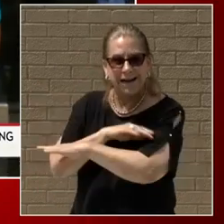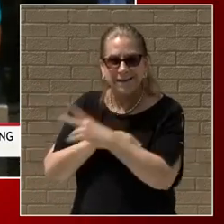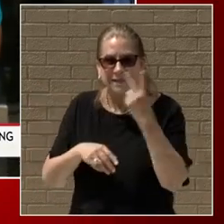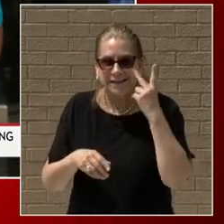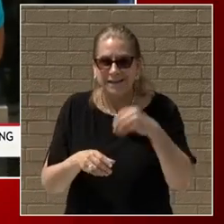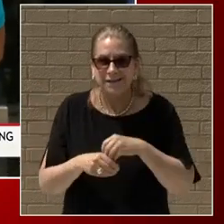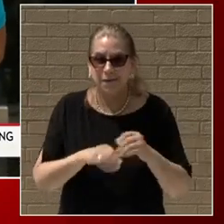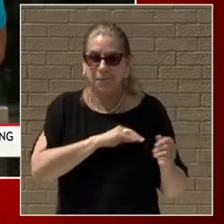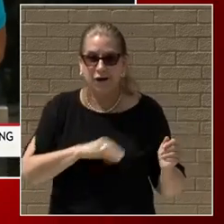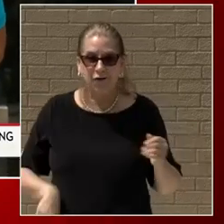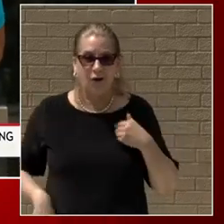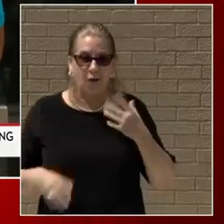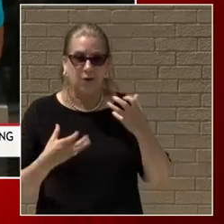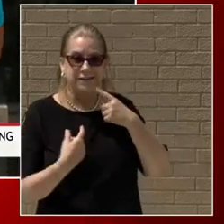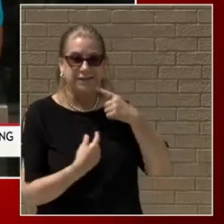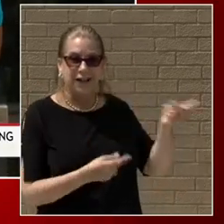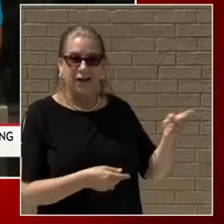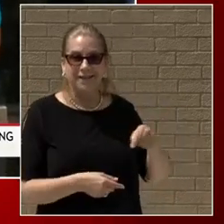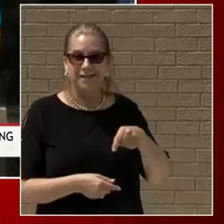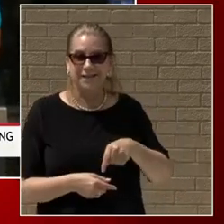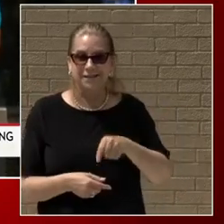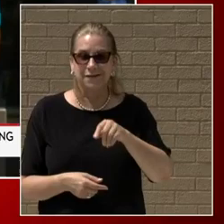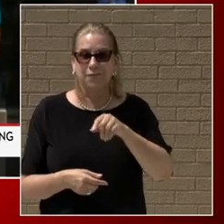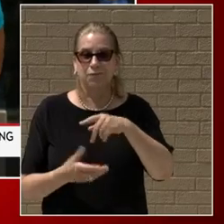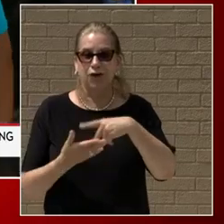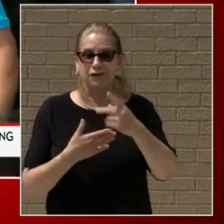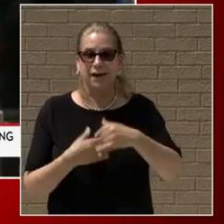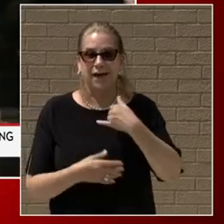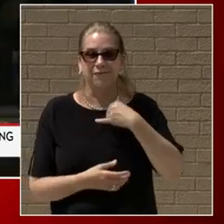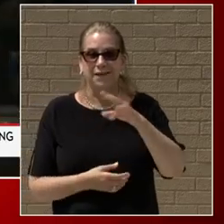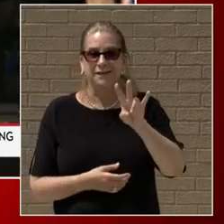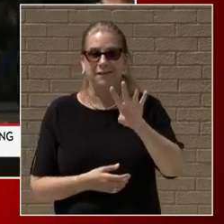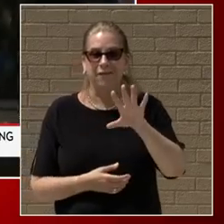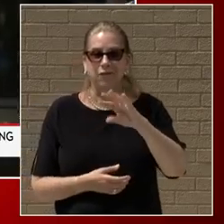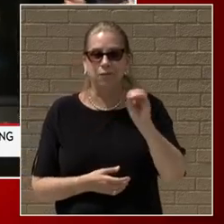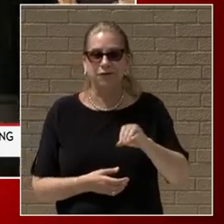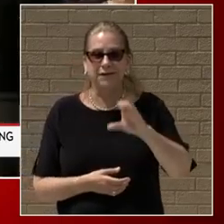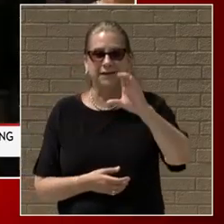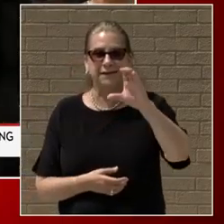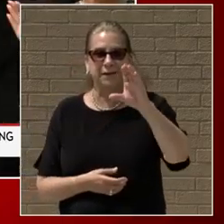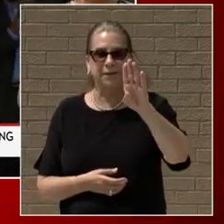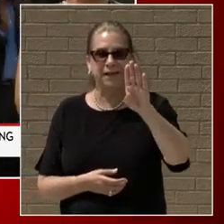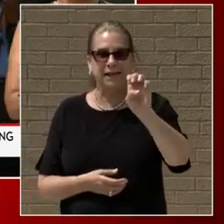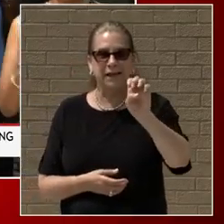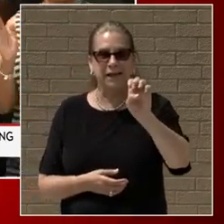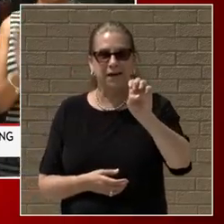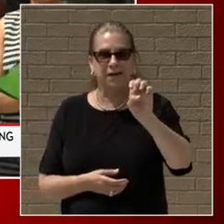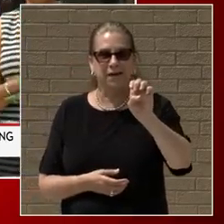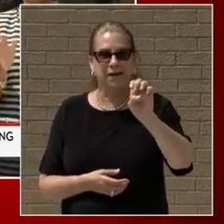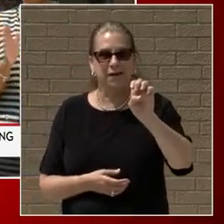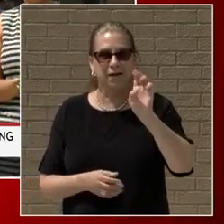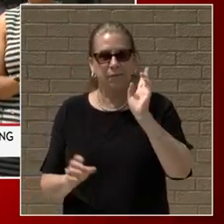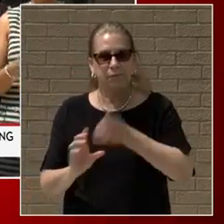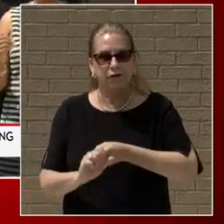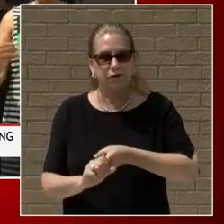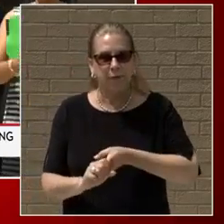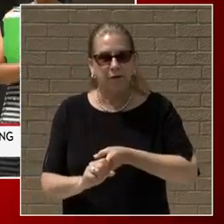this project had 75% CBE participation. All right.